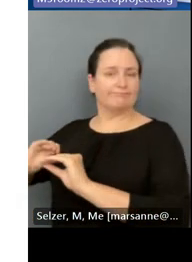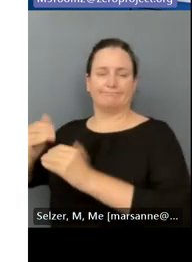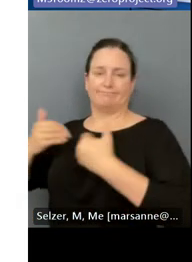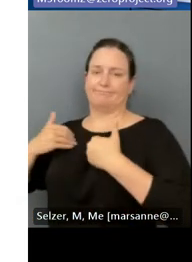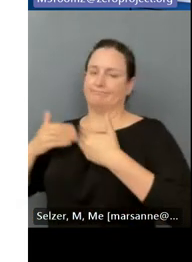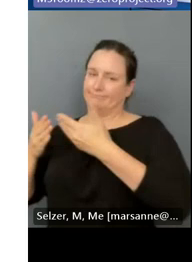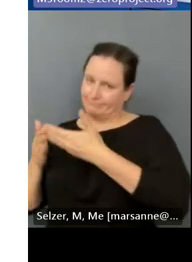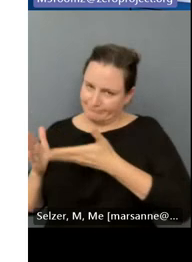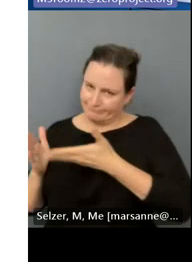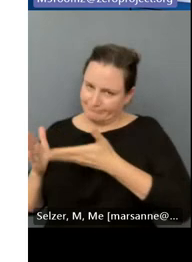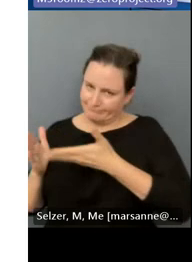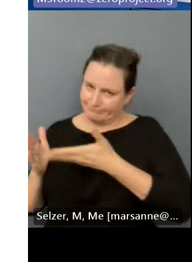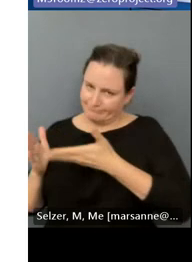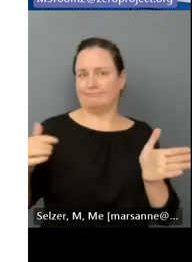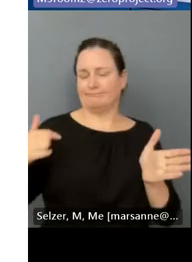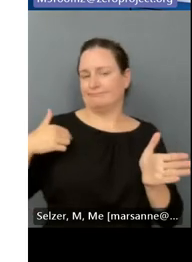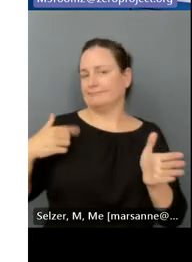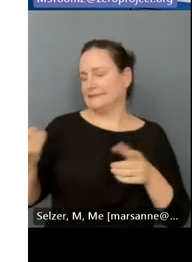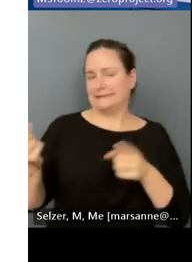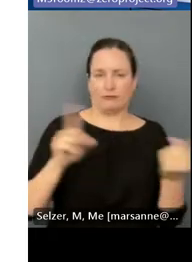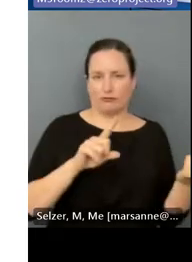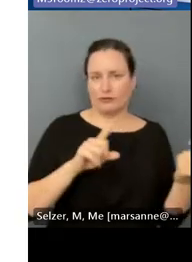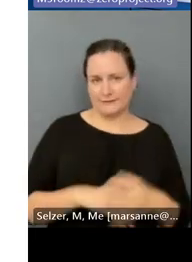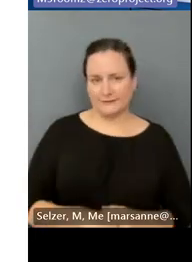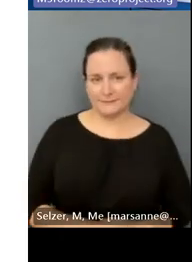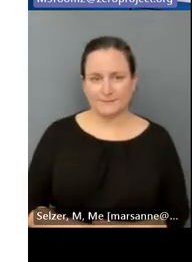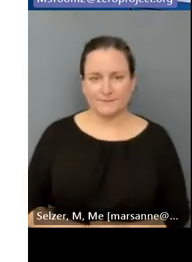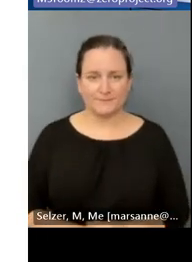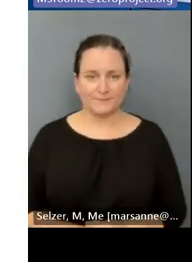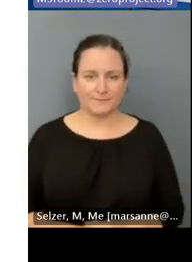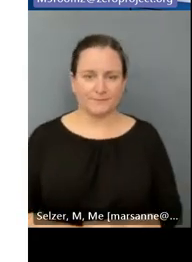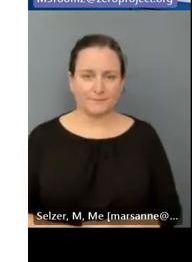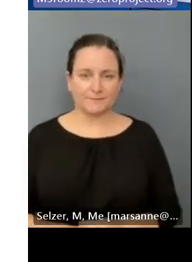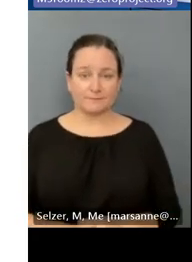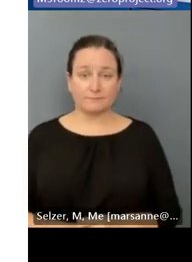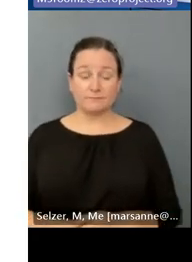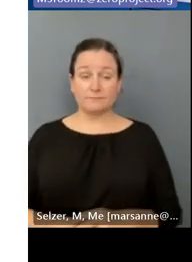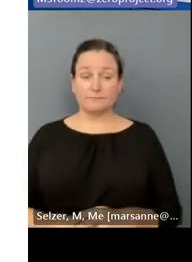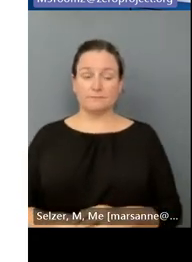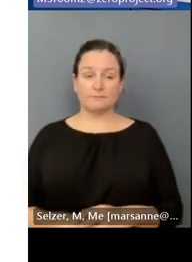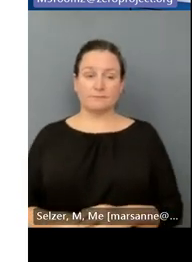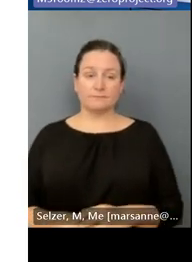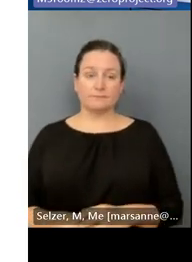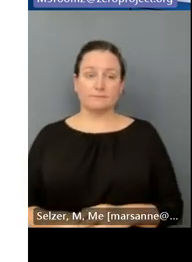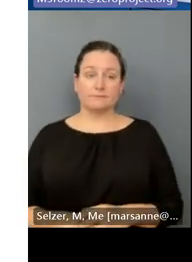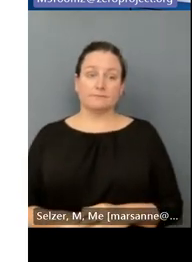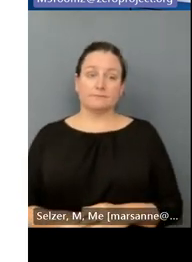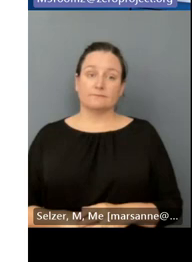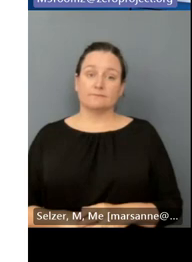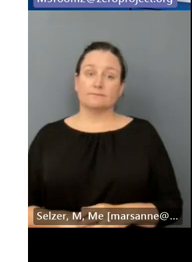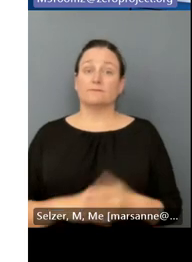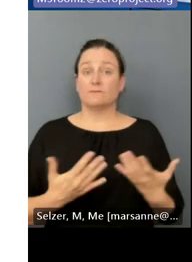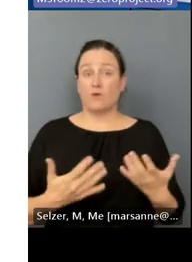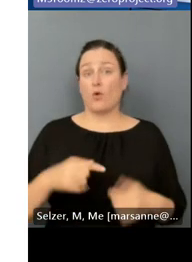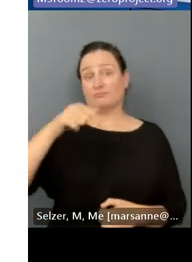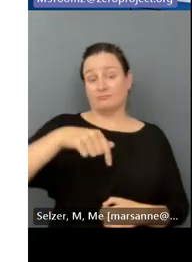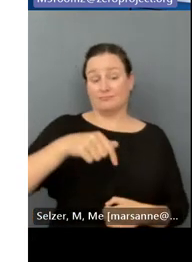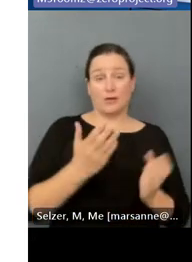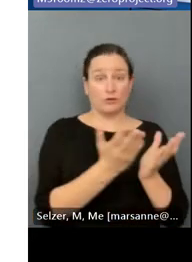Well, all this process has led to the construction of a strong school signing community